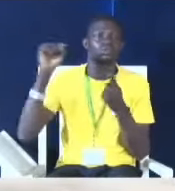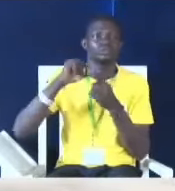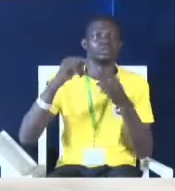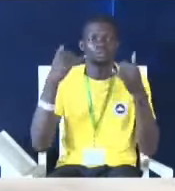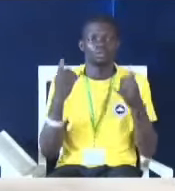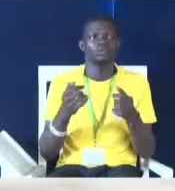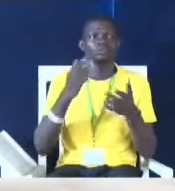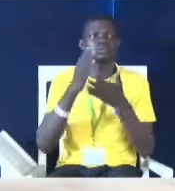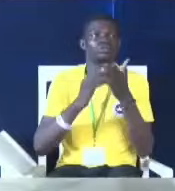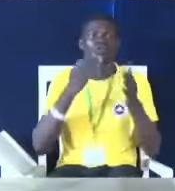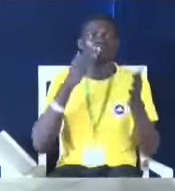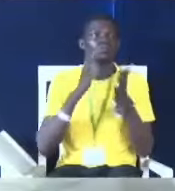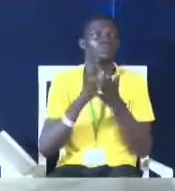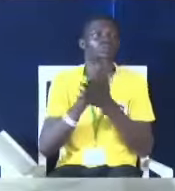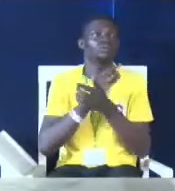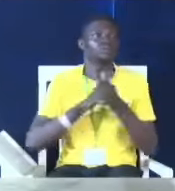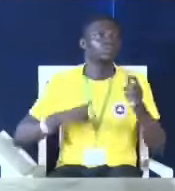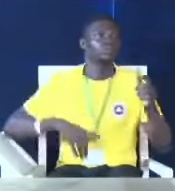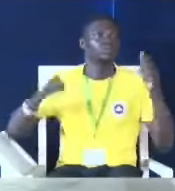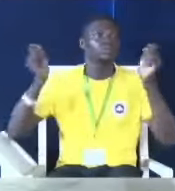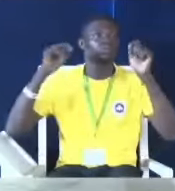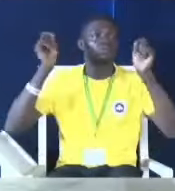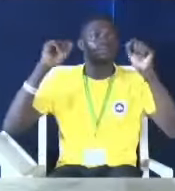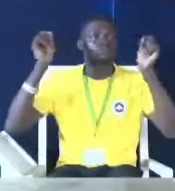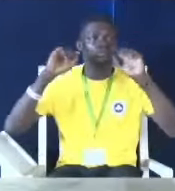somebody praise the Lord.